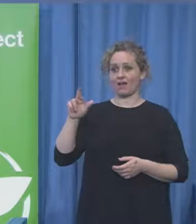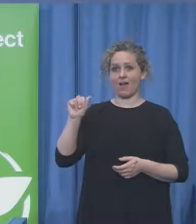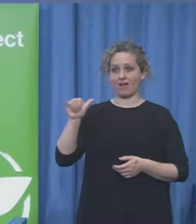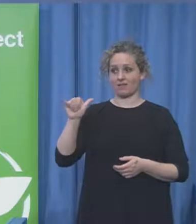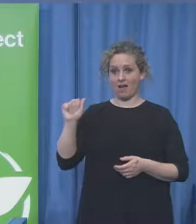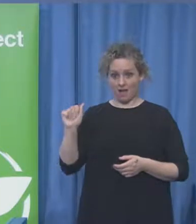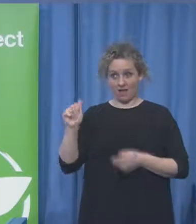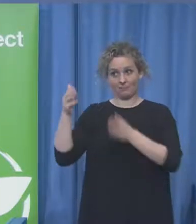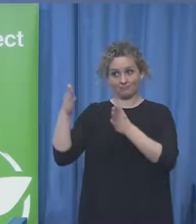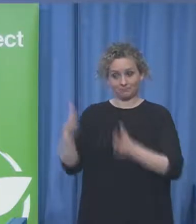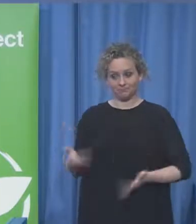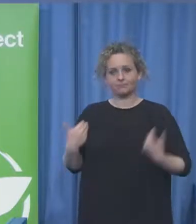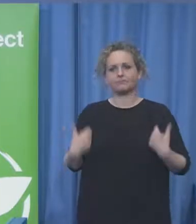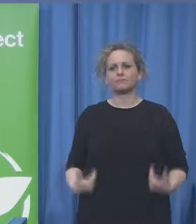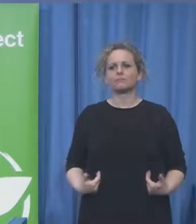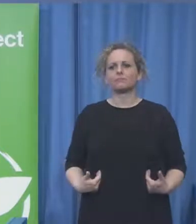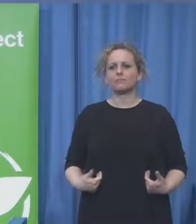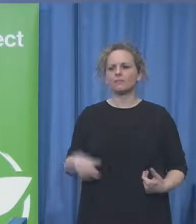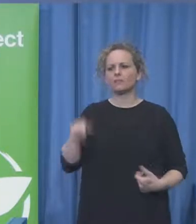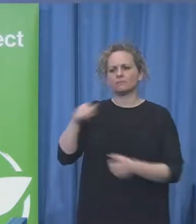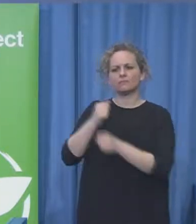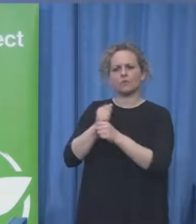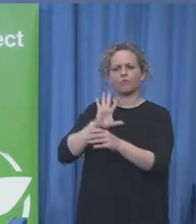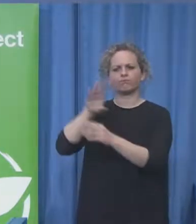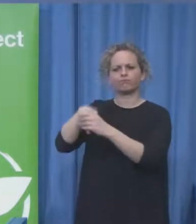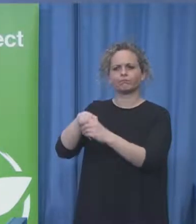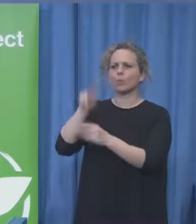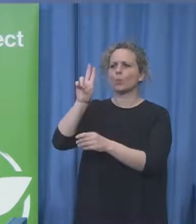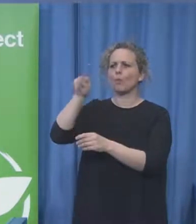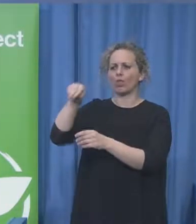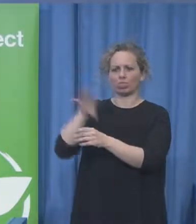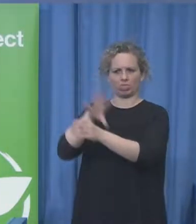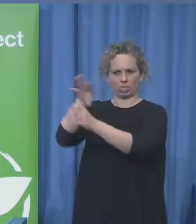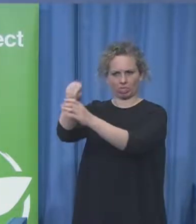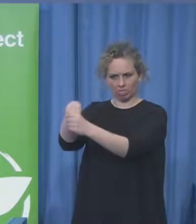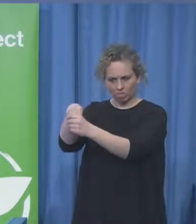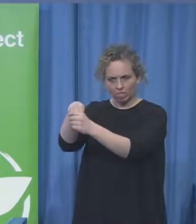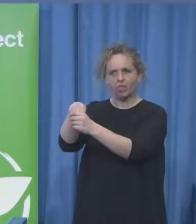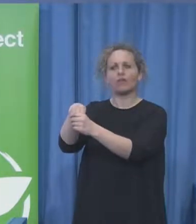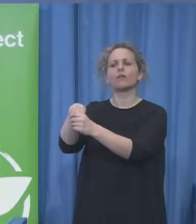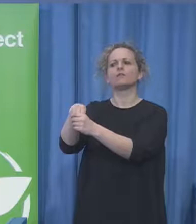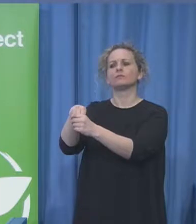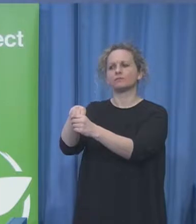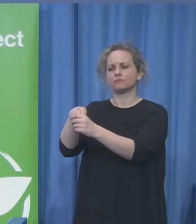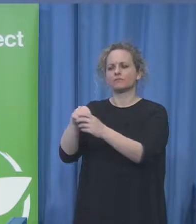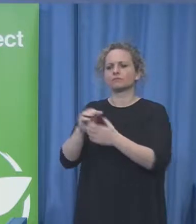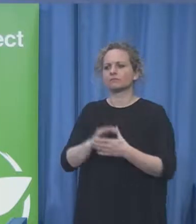in Geneva to review the implementation by state parties of the CRPD. Over to you, George.